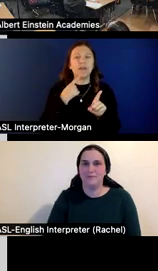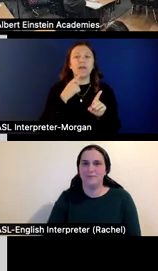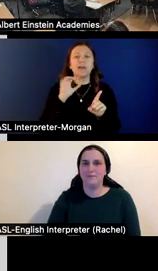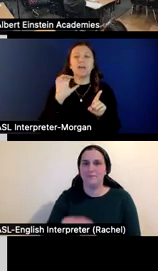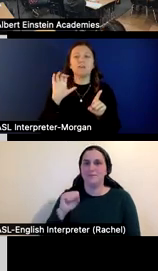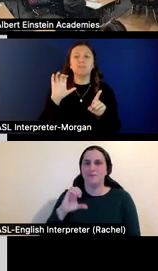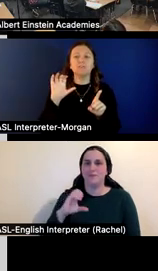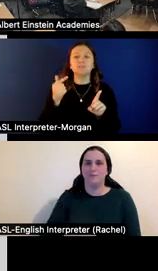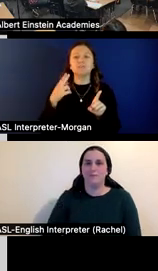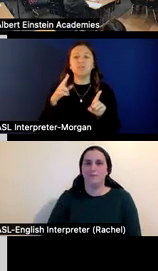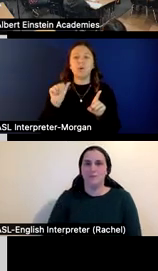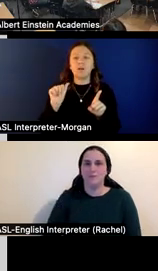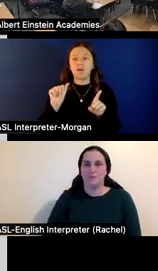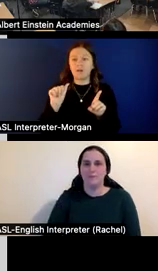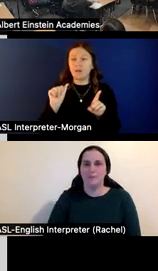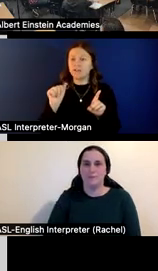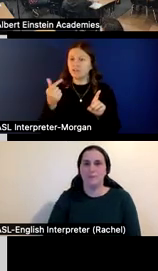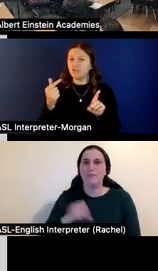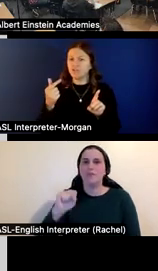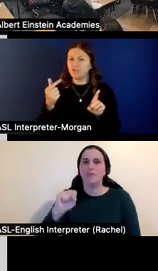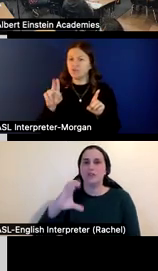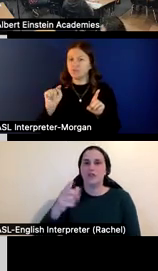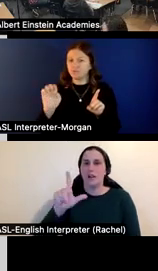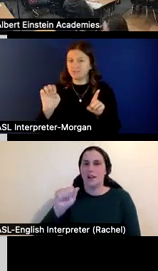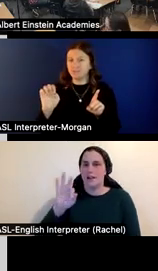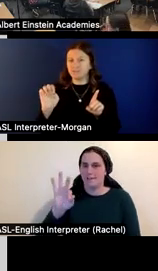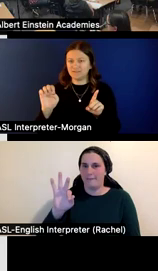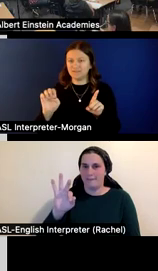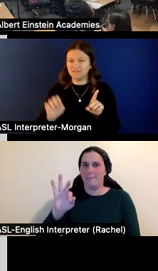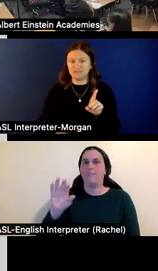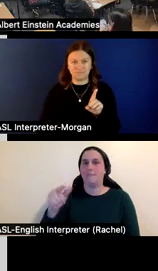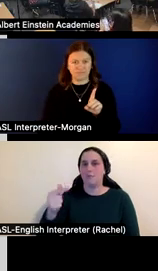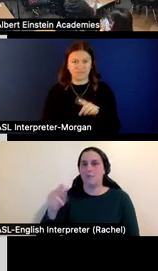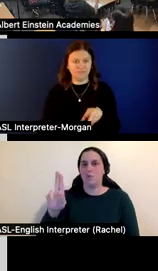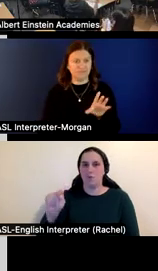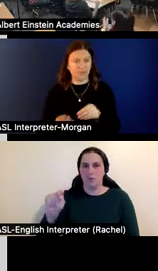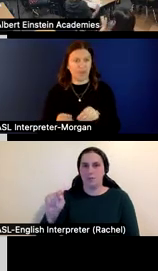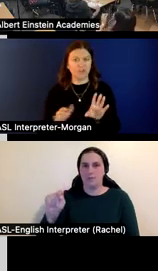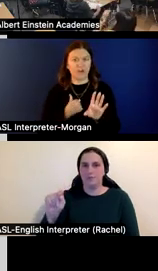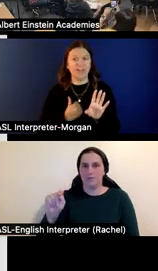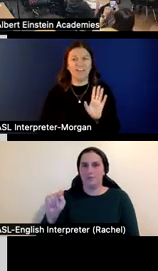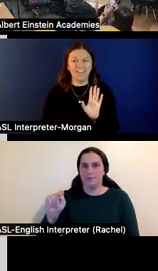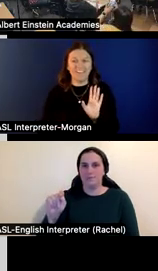sleep well, schlaf gut. Yeah, gute Nacht, schlaf gut. Sleep well, schlaf gut.